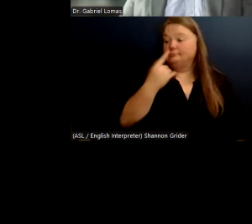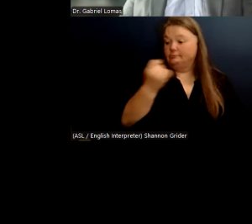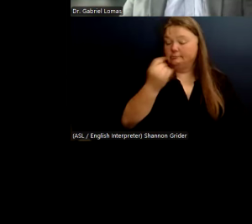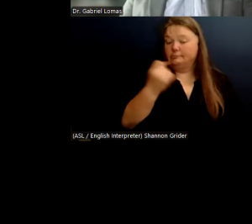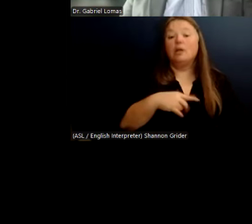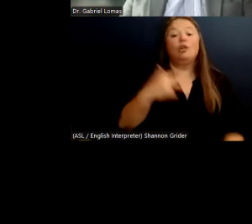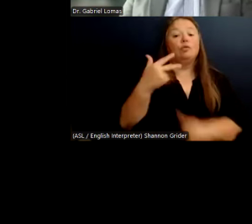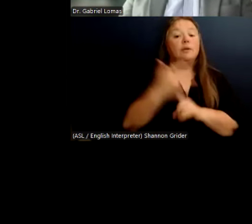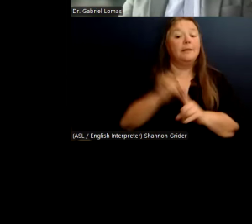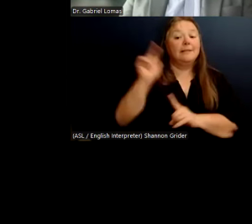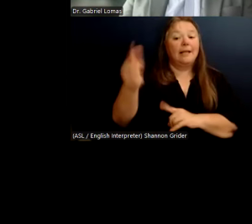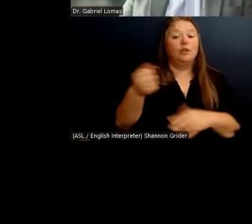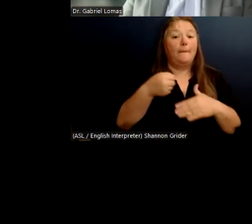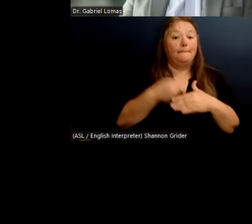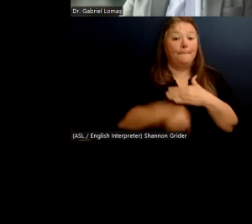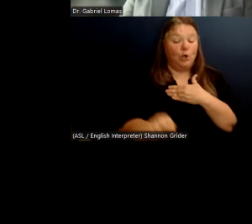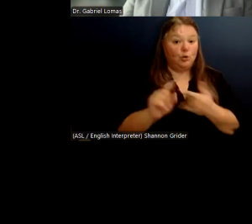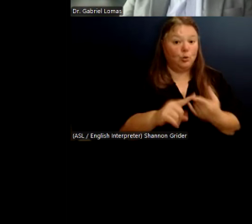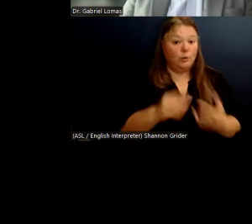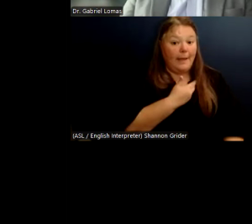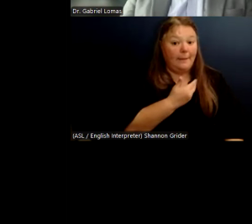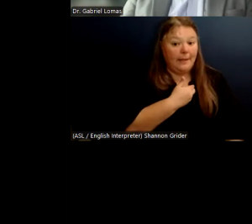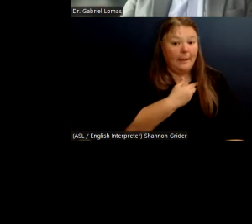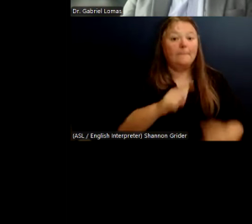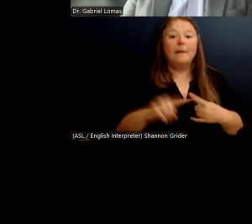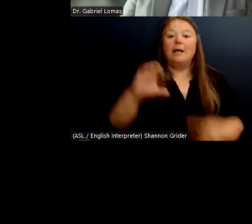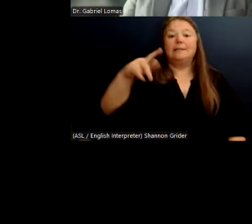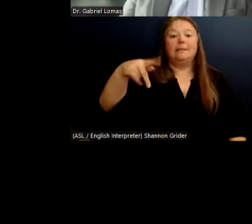baby, but CPS was waiting to take custody.